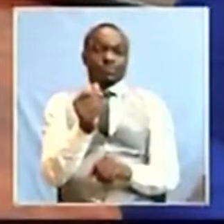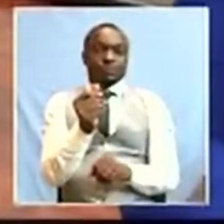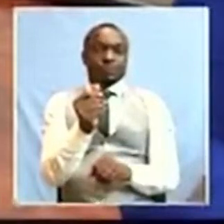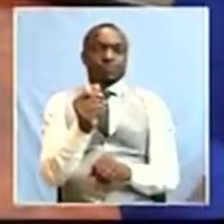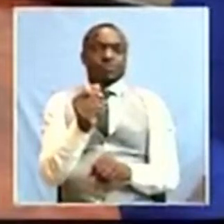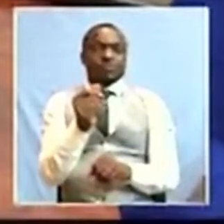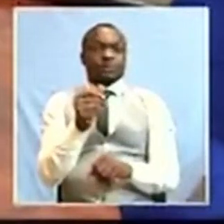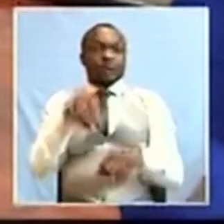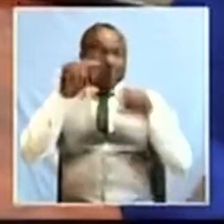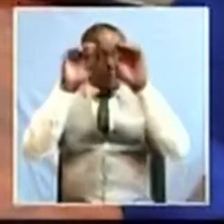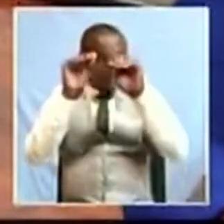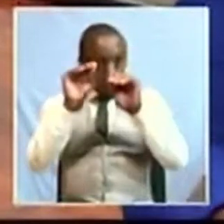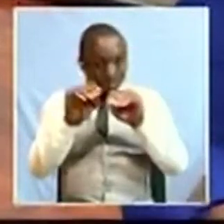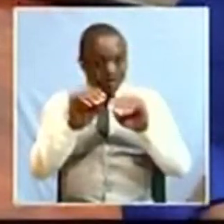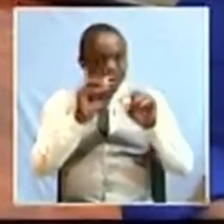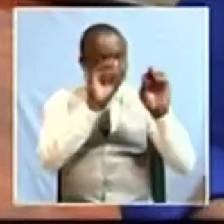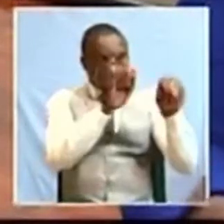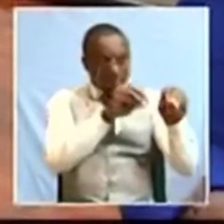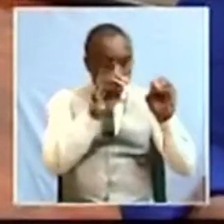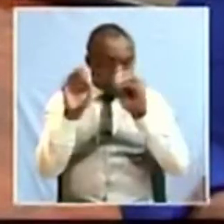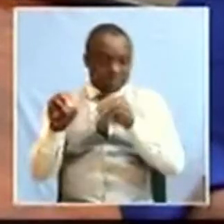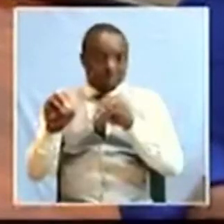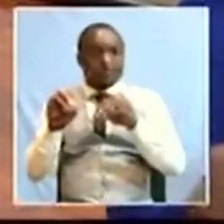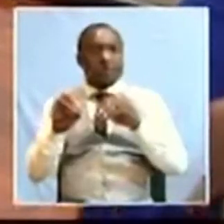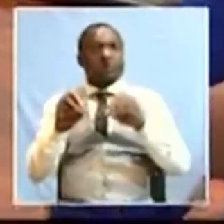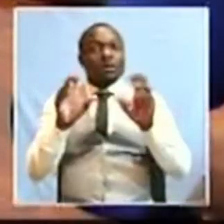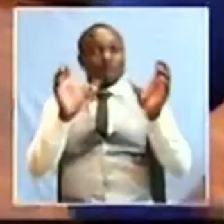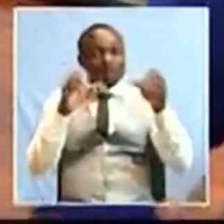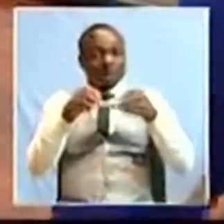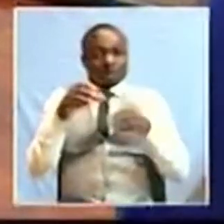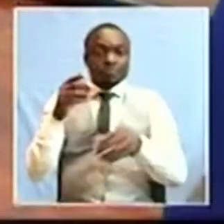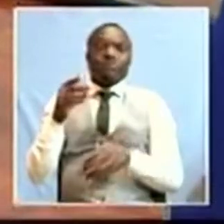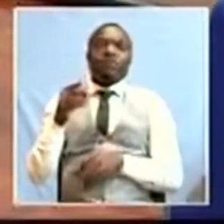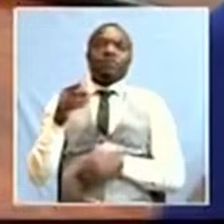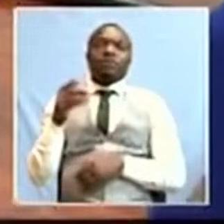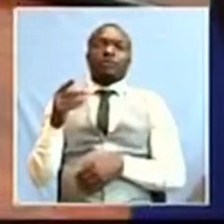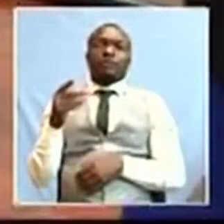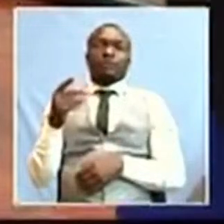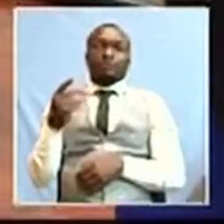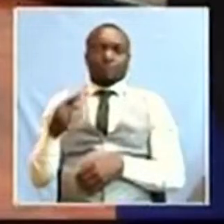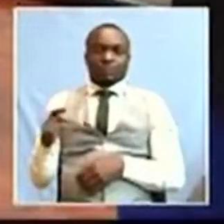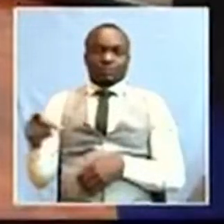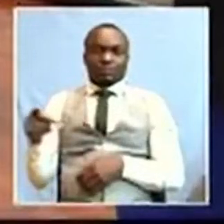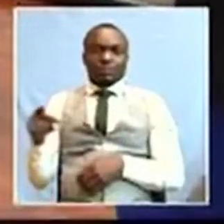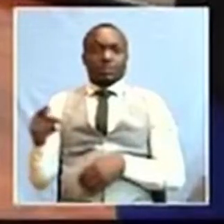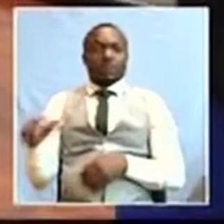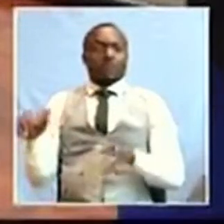maintenance of council assets, including installed street lights.